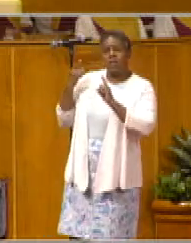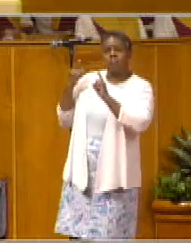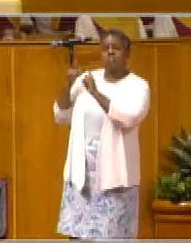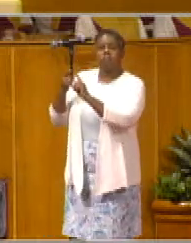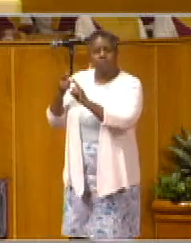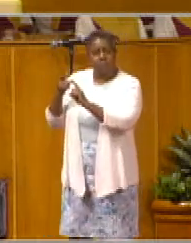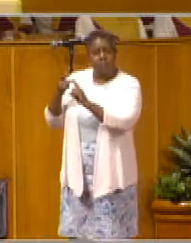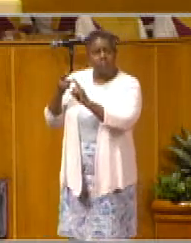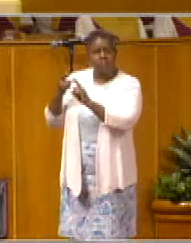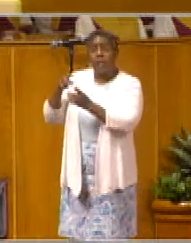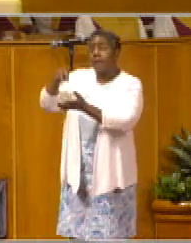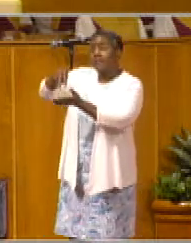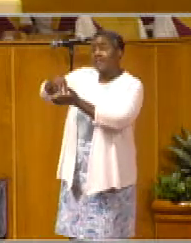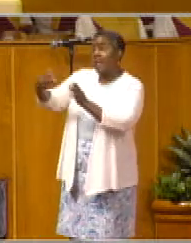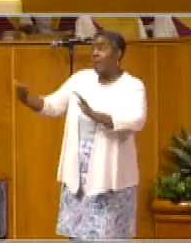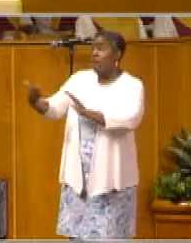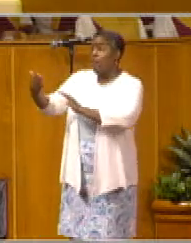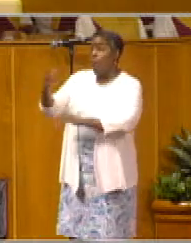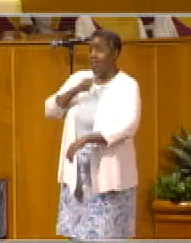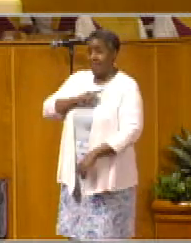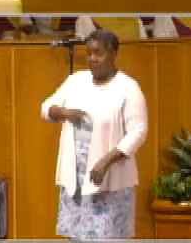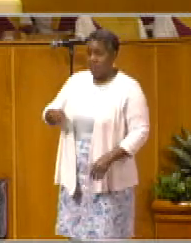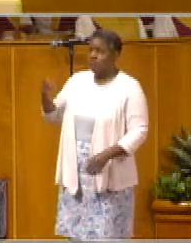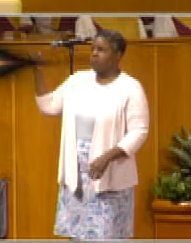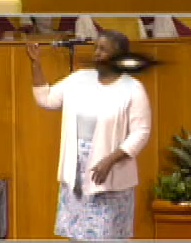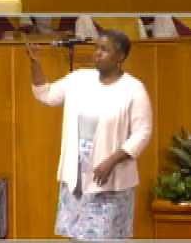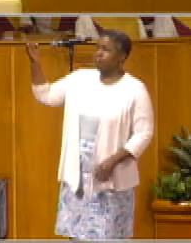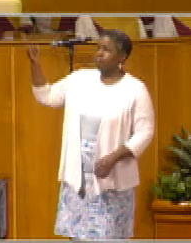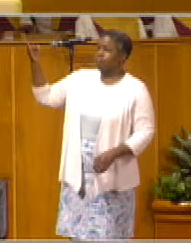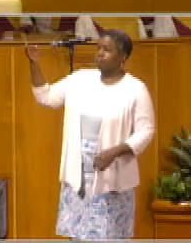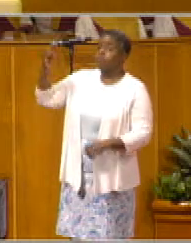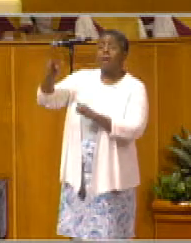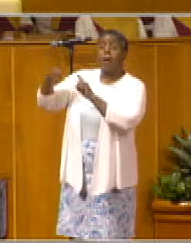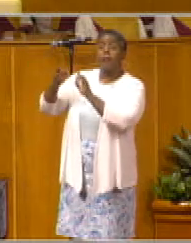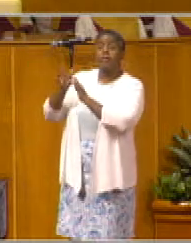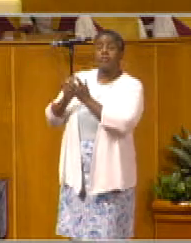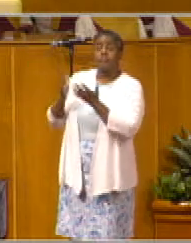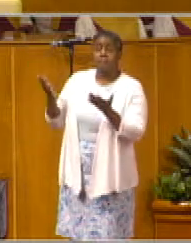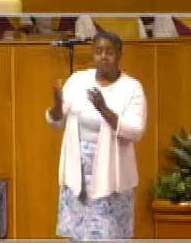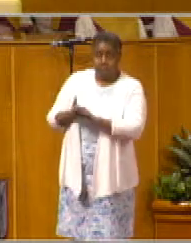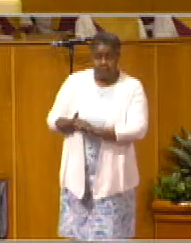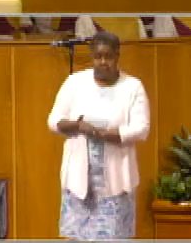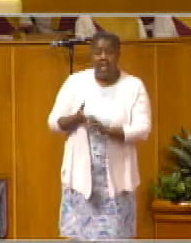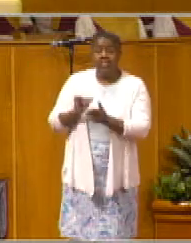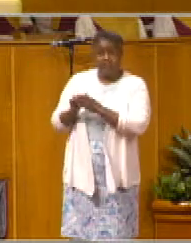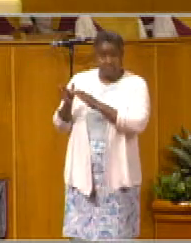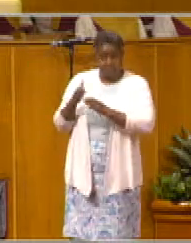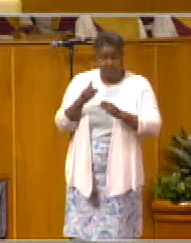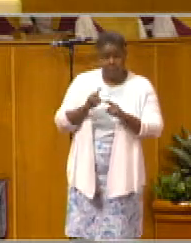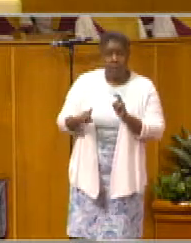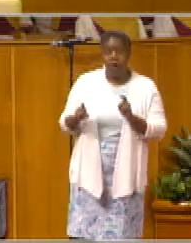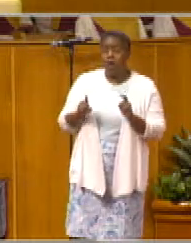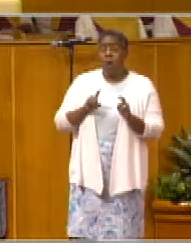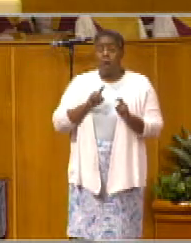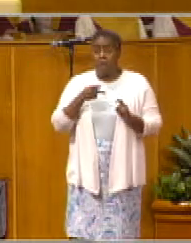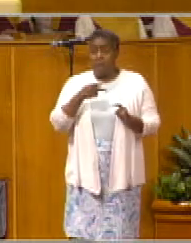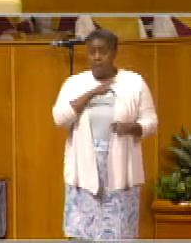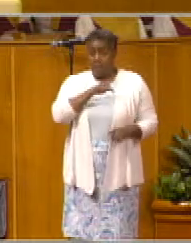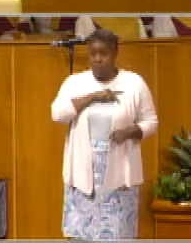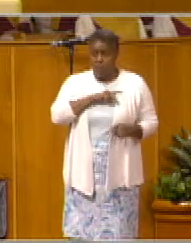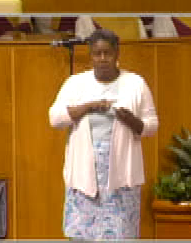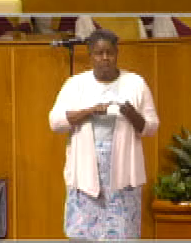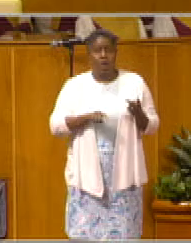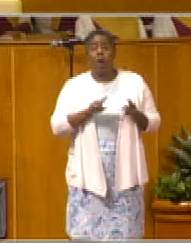to stand before the emperor and testify about Jesus. And while Paul and 275